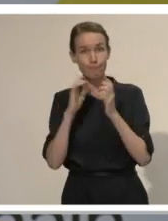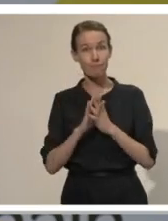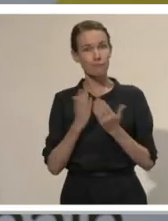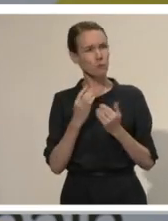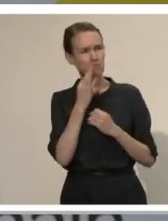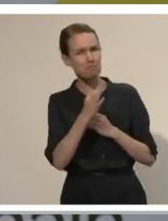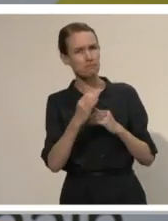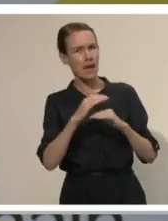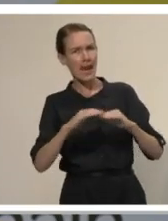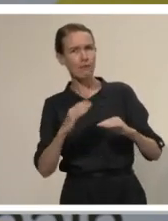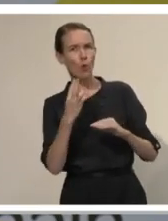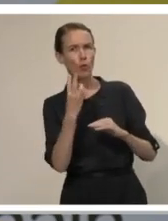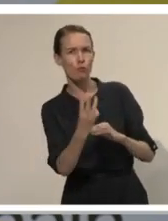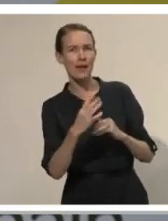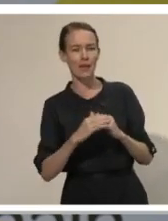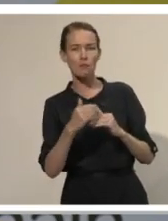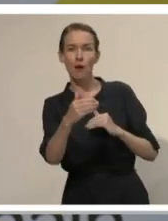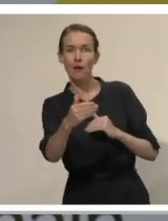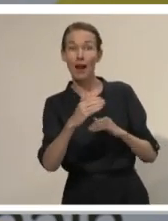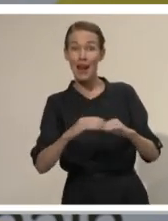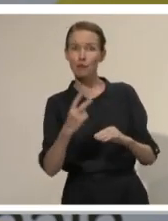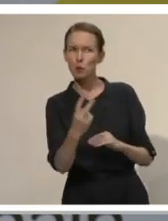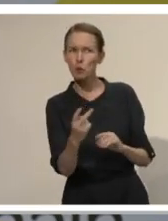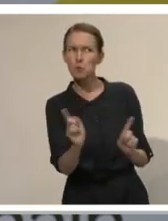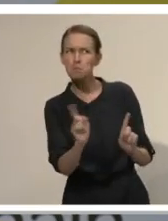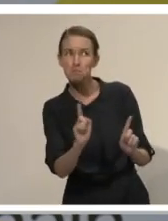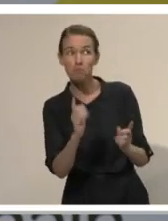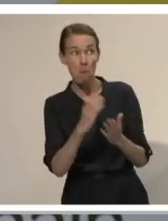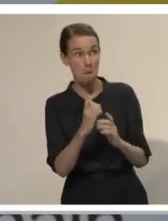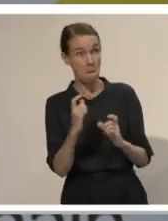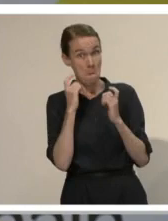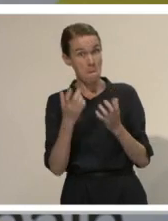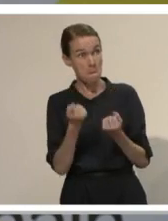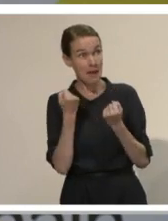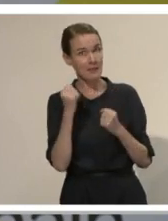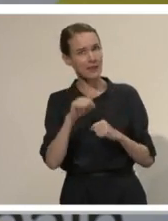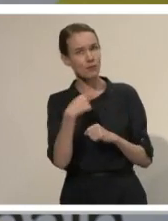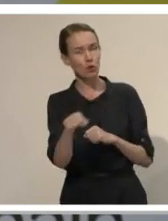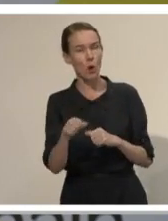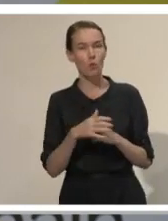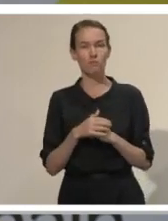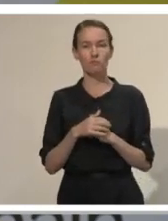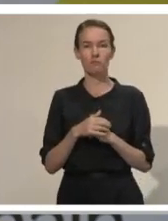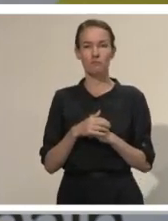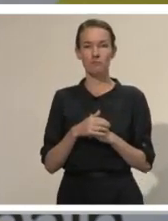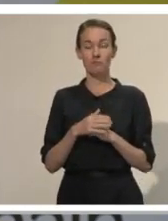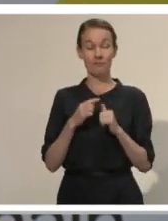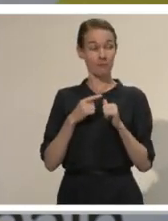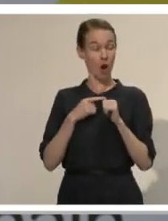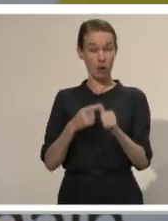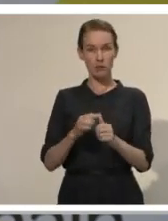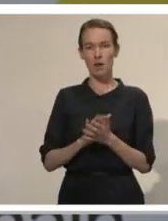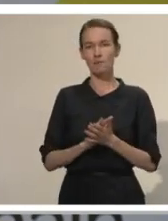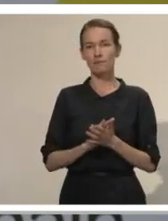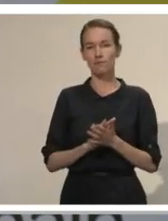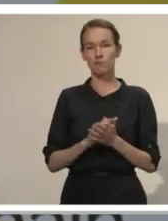2? So at this point, we're not recommending people use face masks routinely. We don't think it is an important